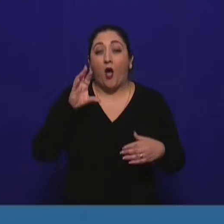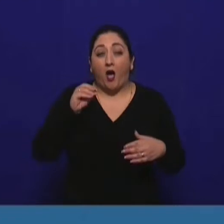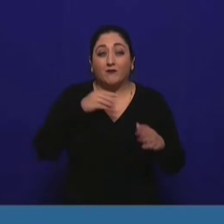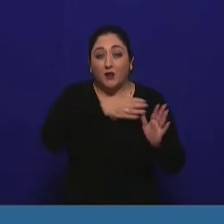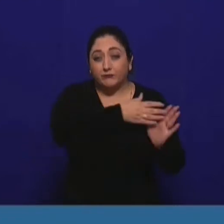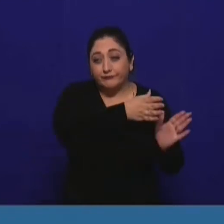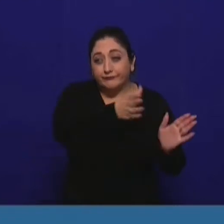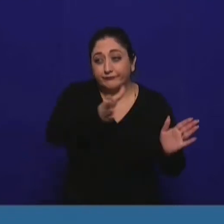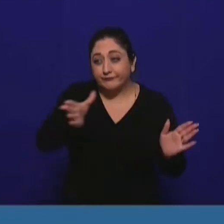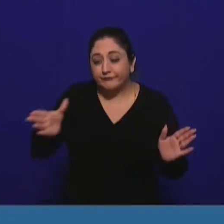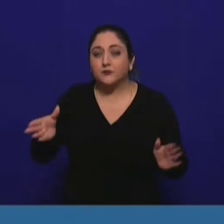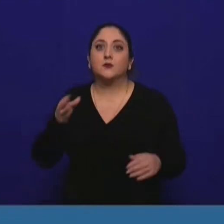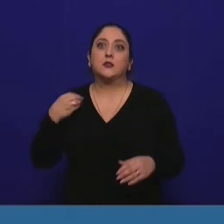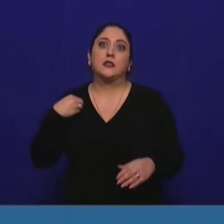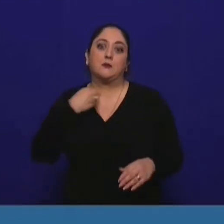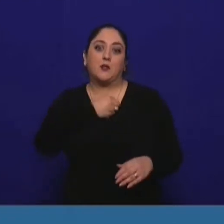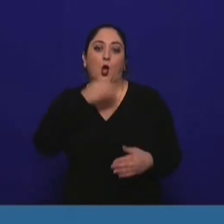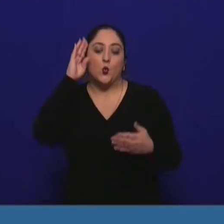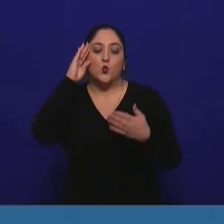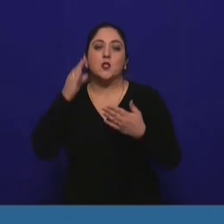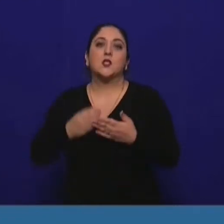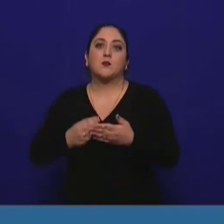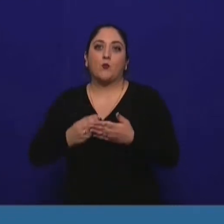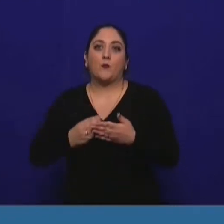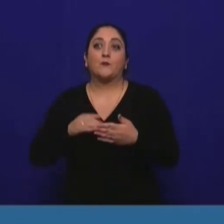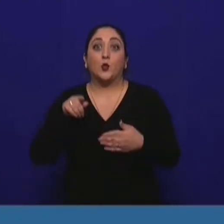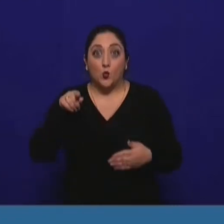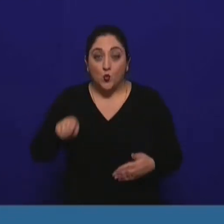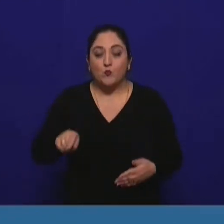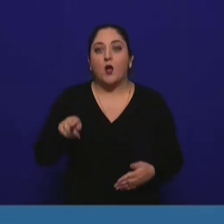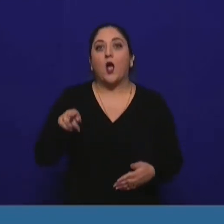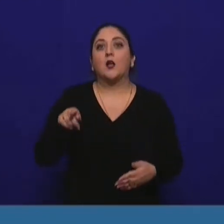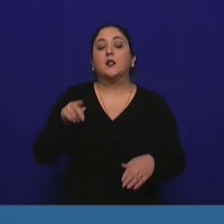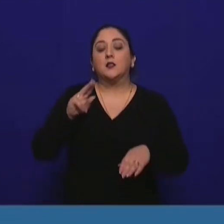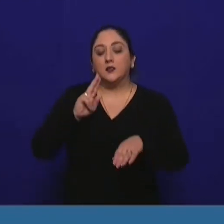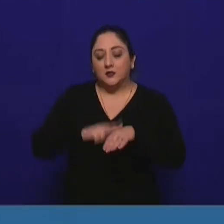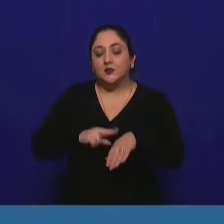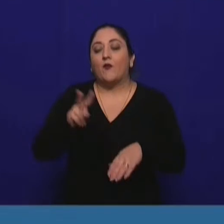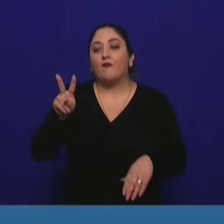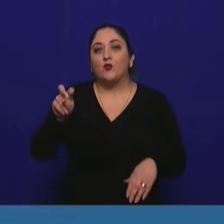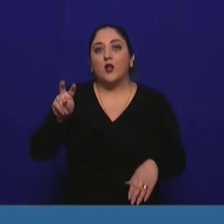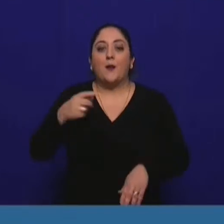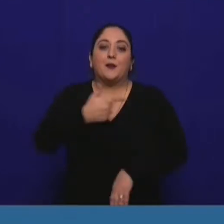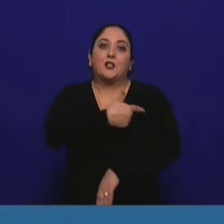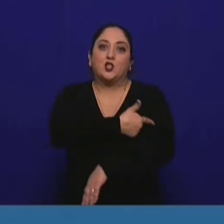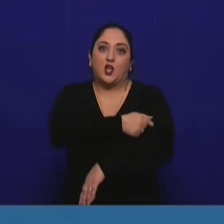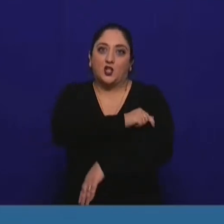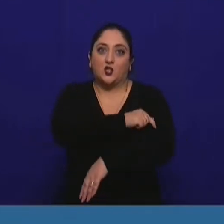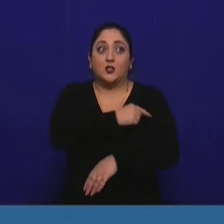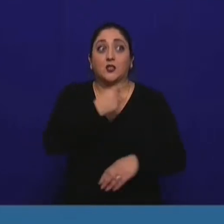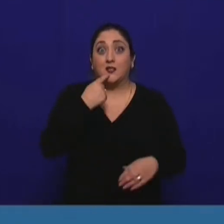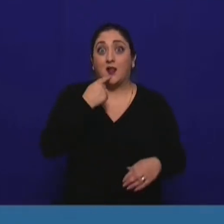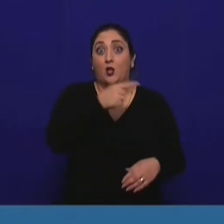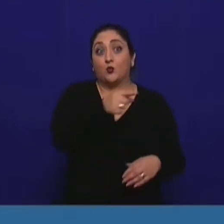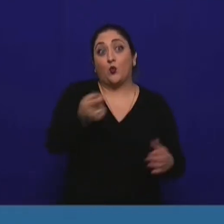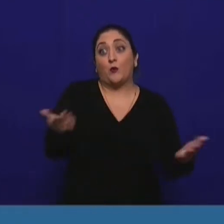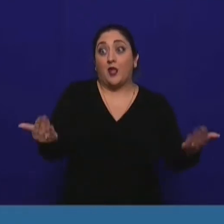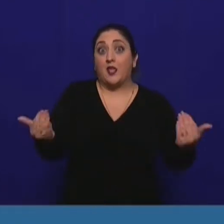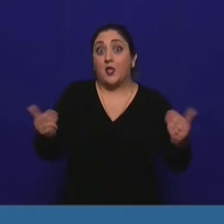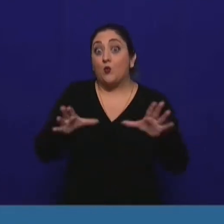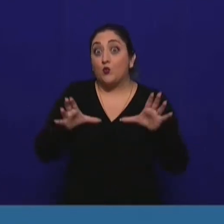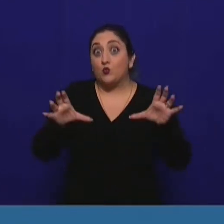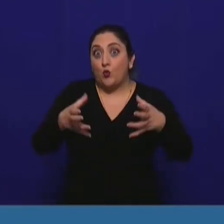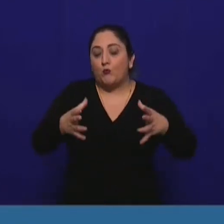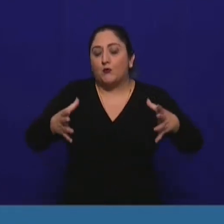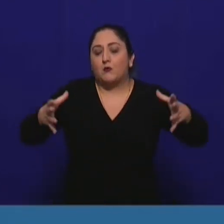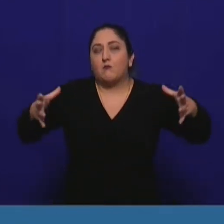minn speċjalisti fl-isptarijiet tagħna. U bħalissa għaddejjin bl-ittri biex nibatu għal dawn in-nies. Huwa grupp li huwa kbir